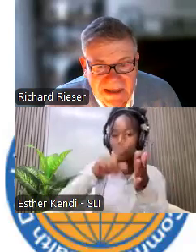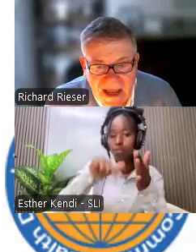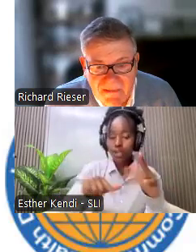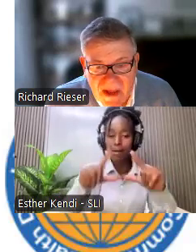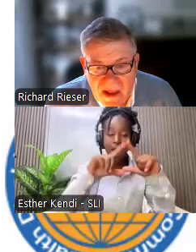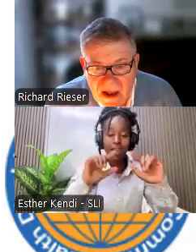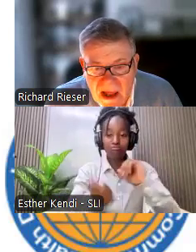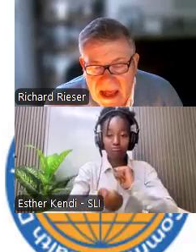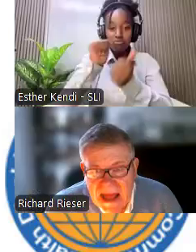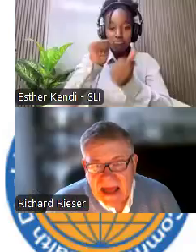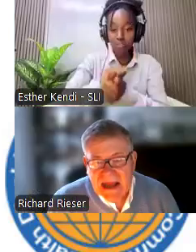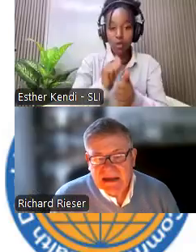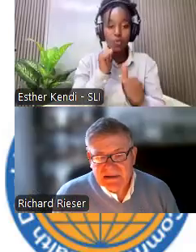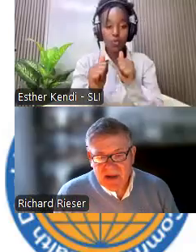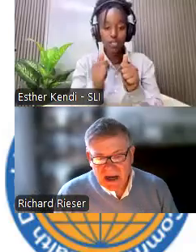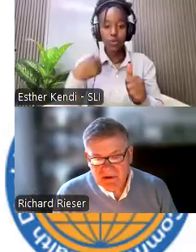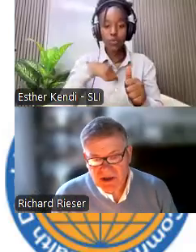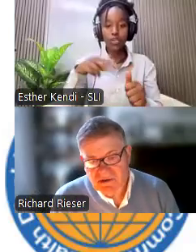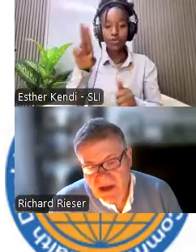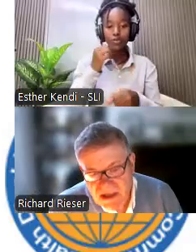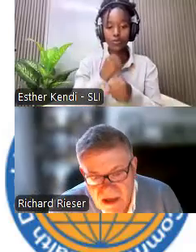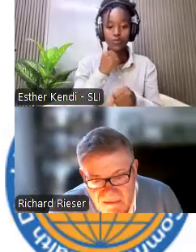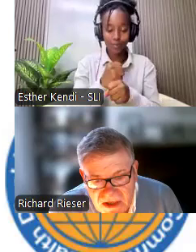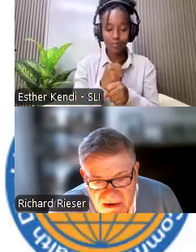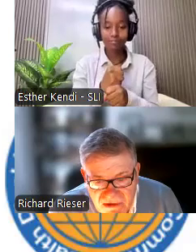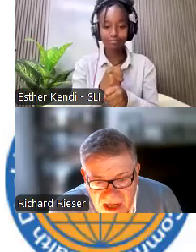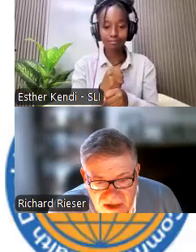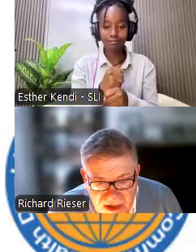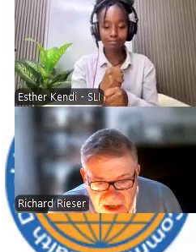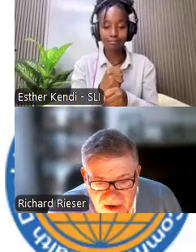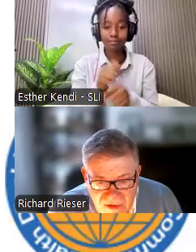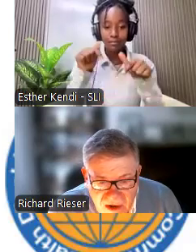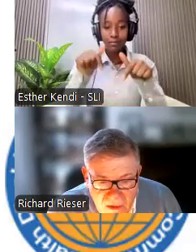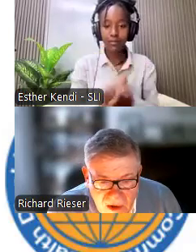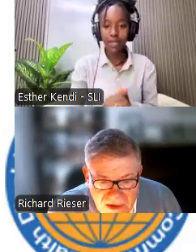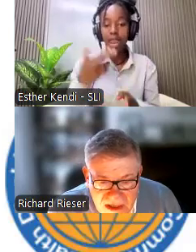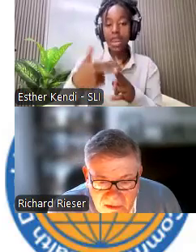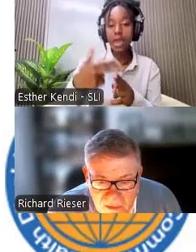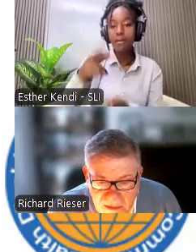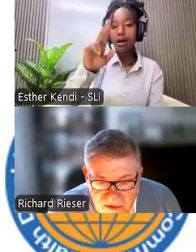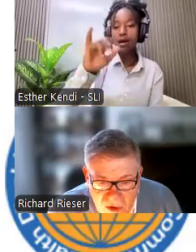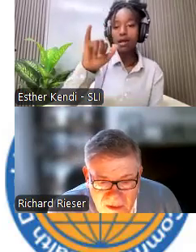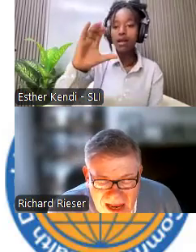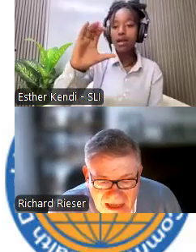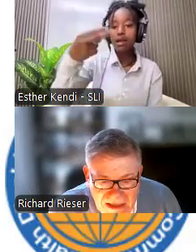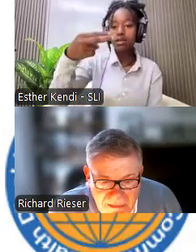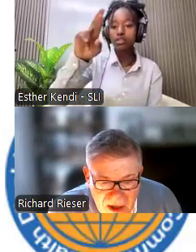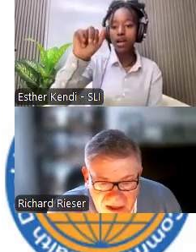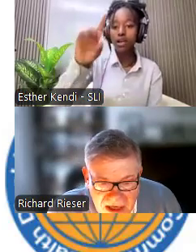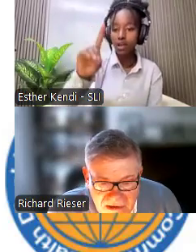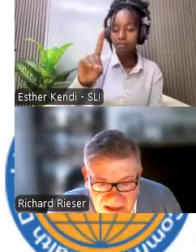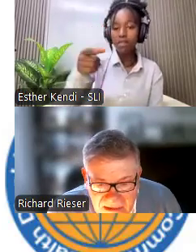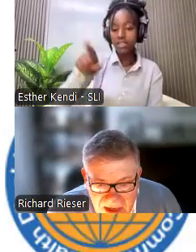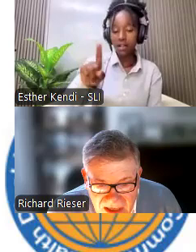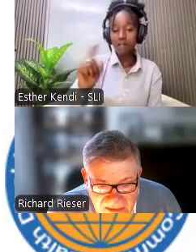prefer to say. And my name is Richard Rieser. I'm the General Secretary of the Commonwealth Disabled People's Forum, elected by